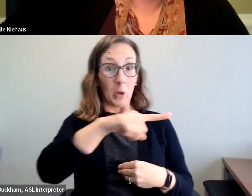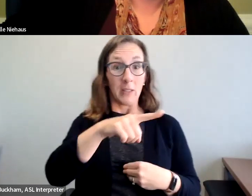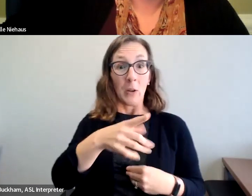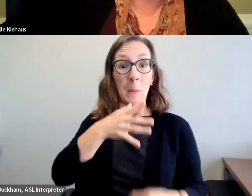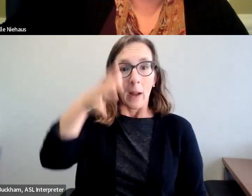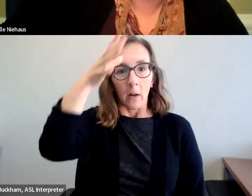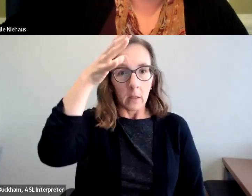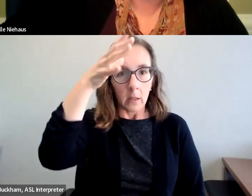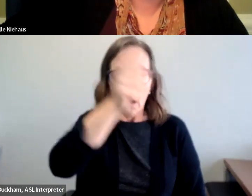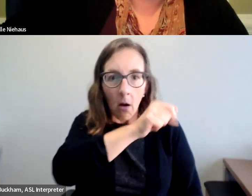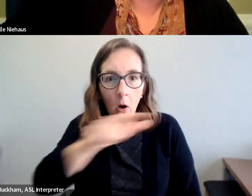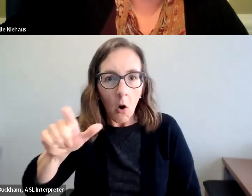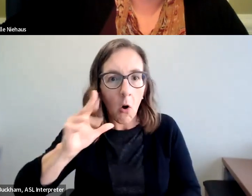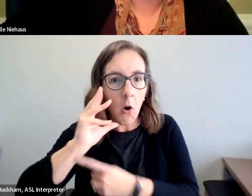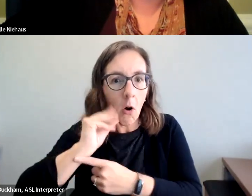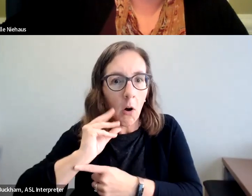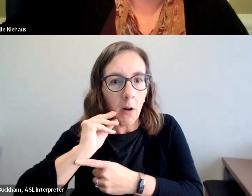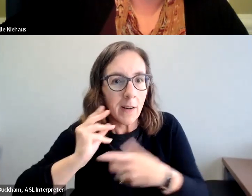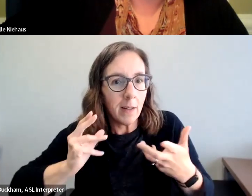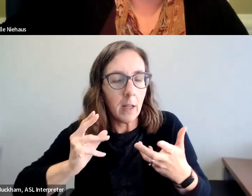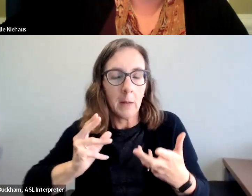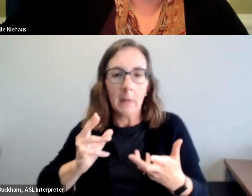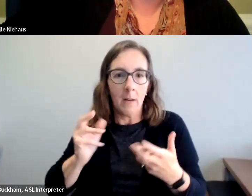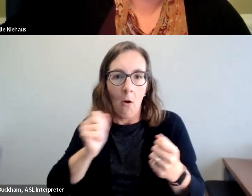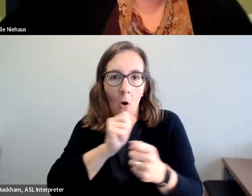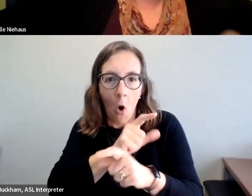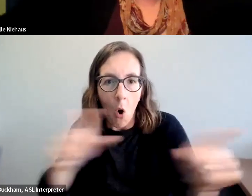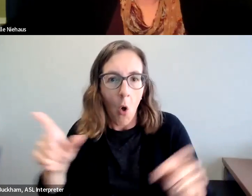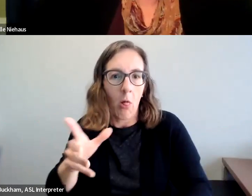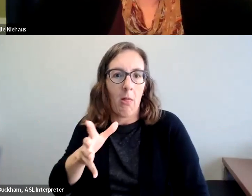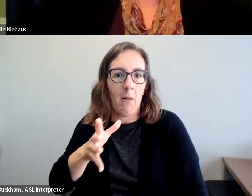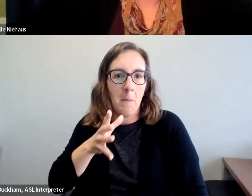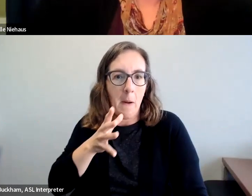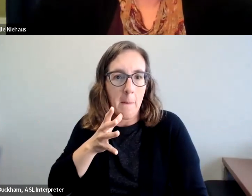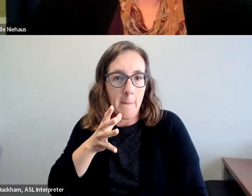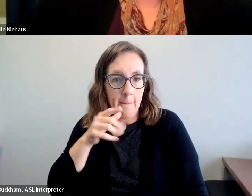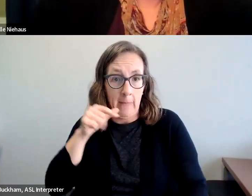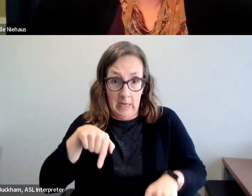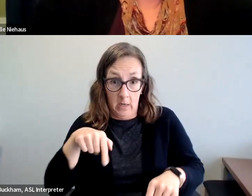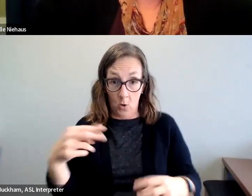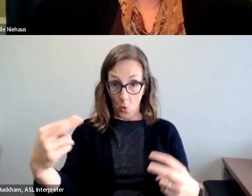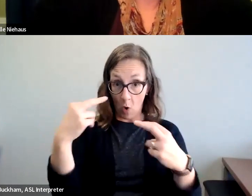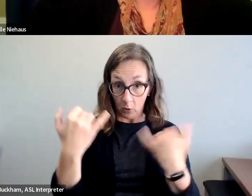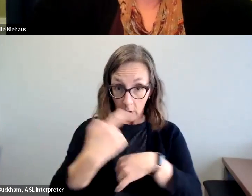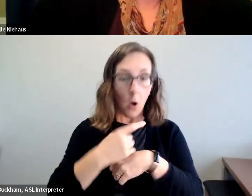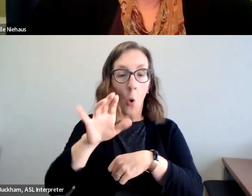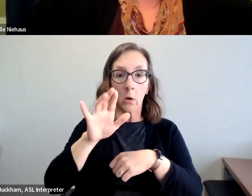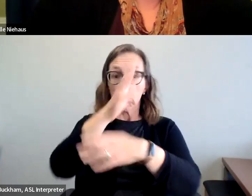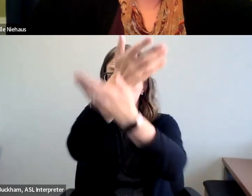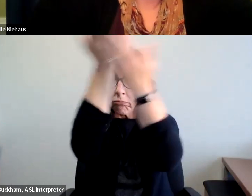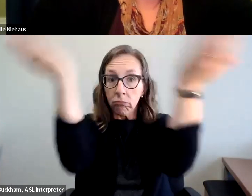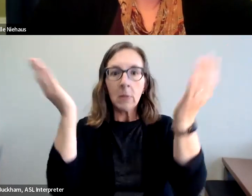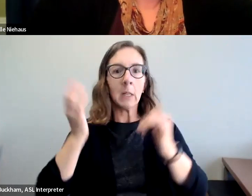that. And there's not a single mom probably in this audience or in this world that doesn't do the same things I